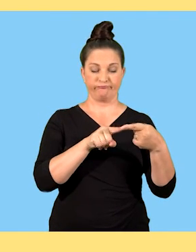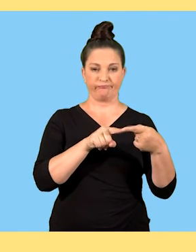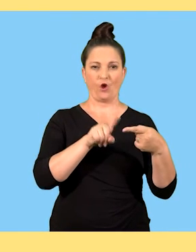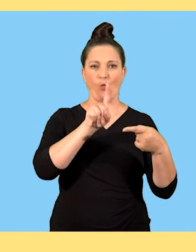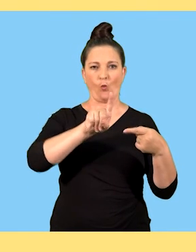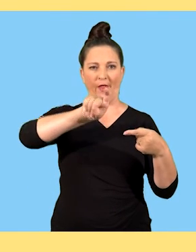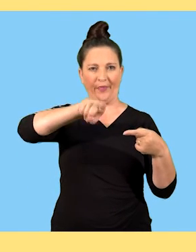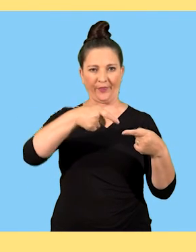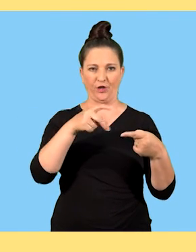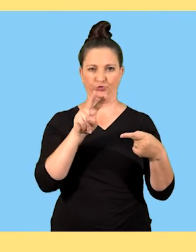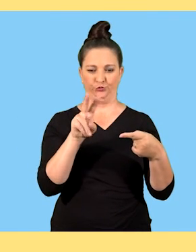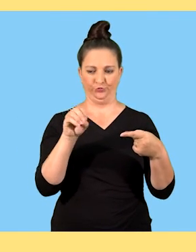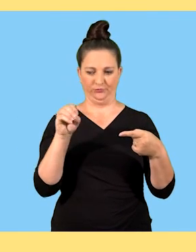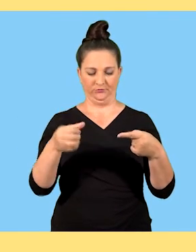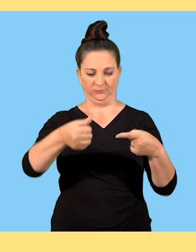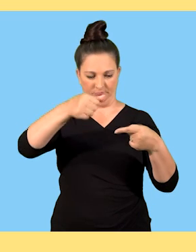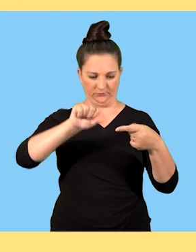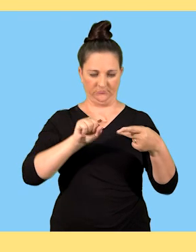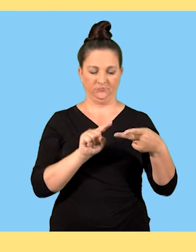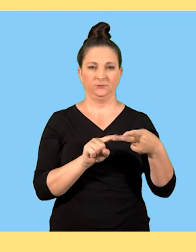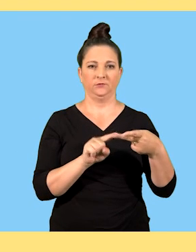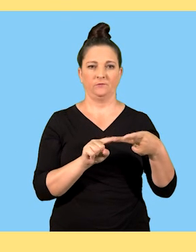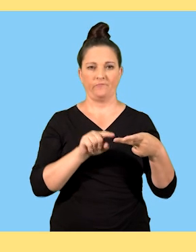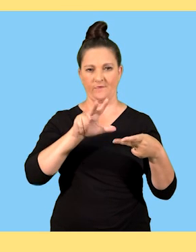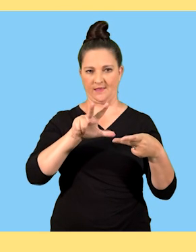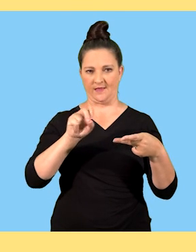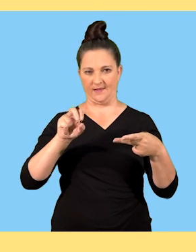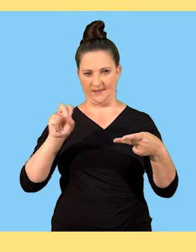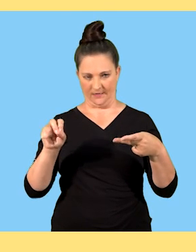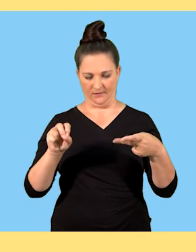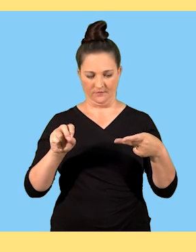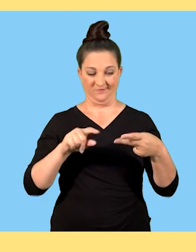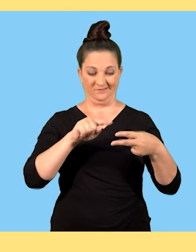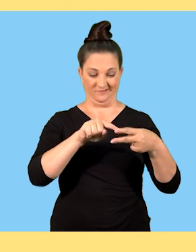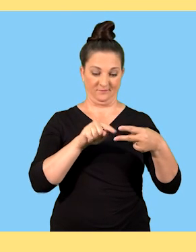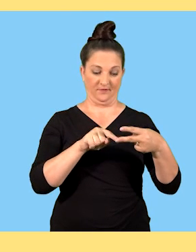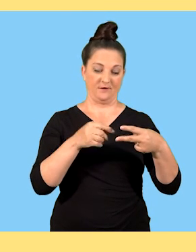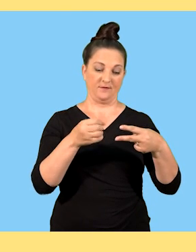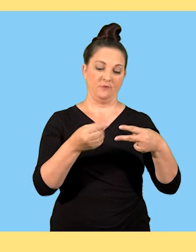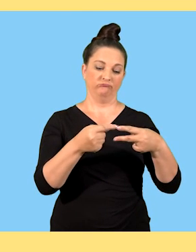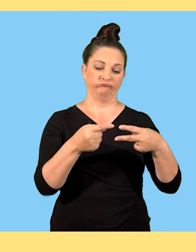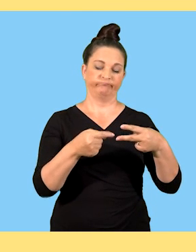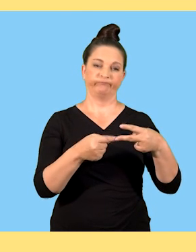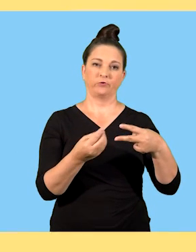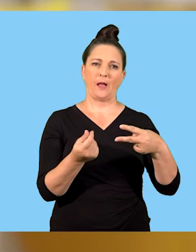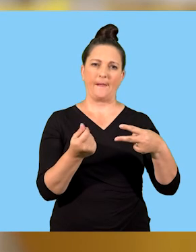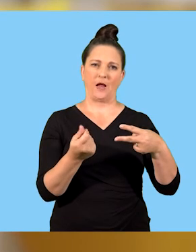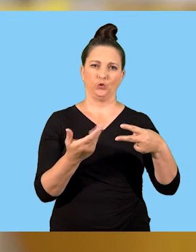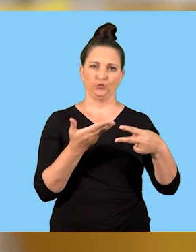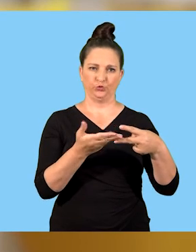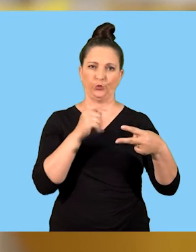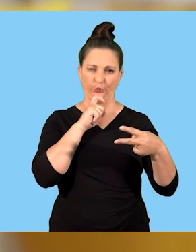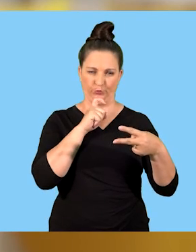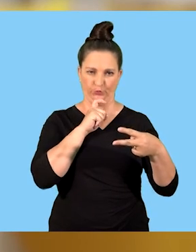1,200 and the second amount is going to be 800. These are the two amounts that I'm going to use